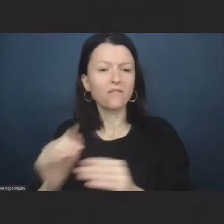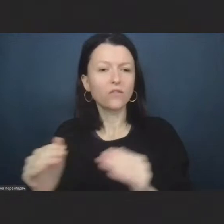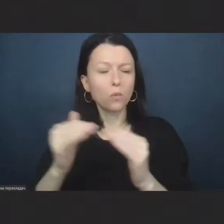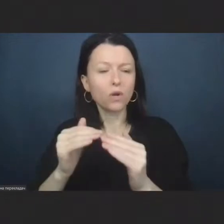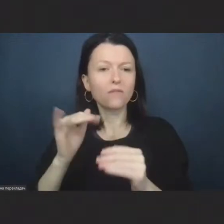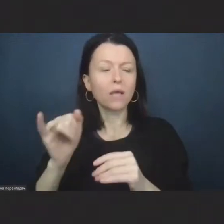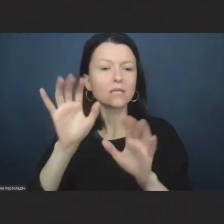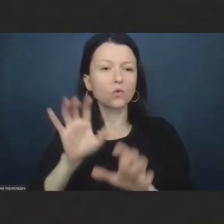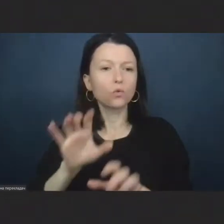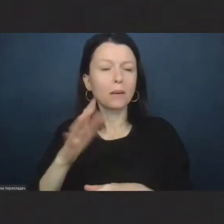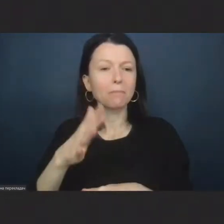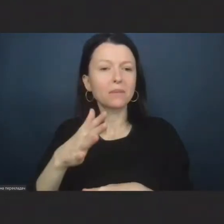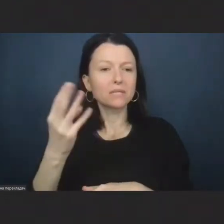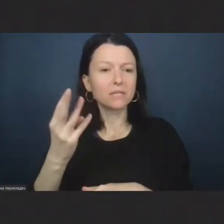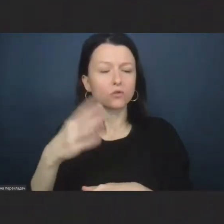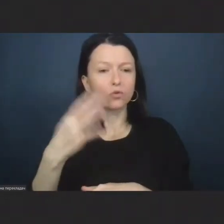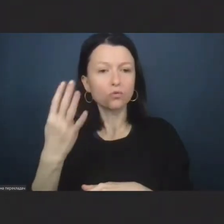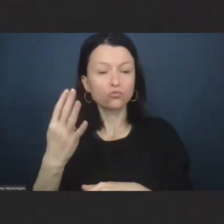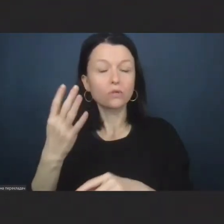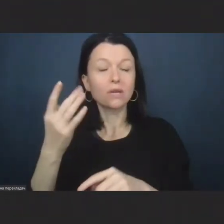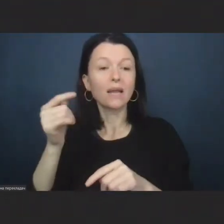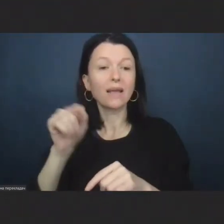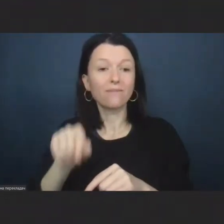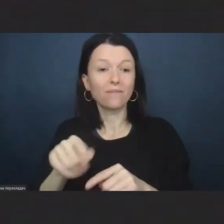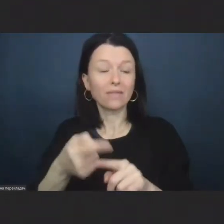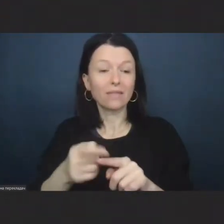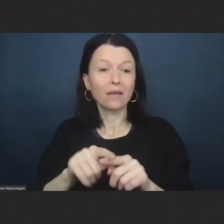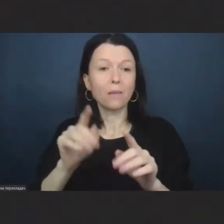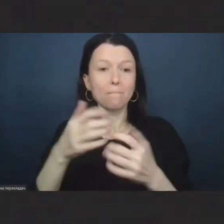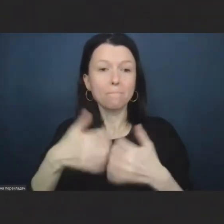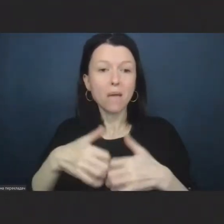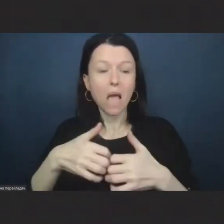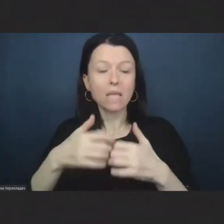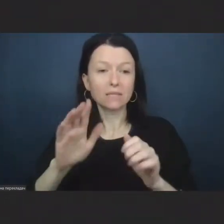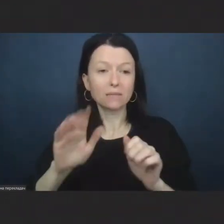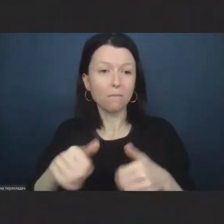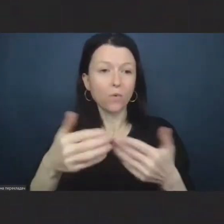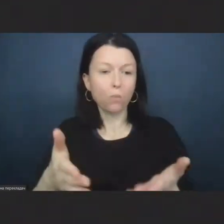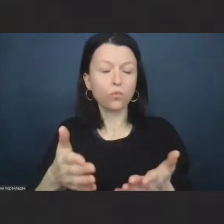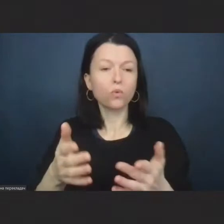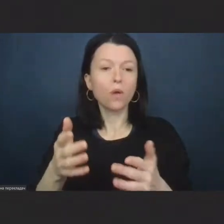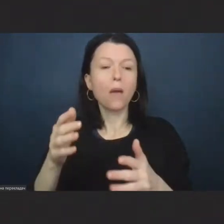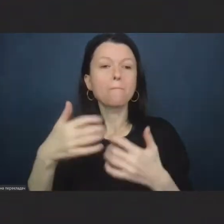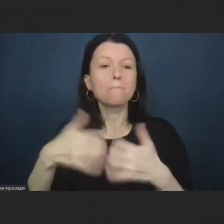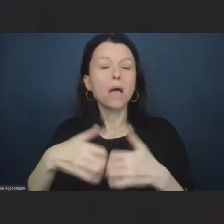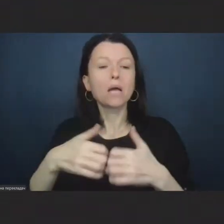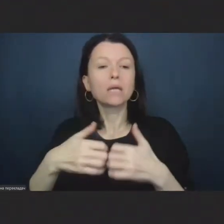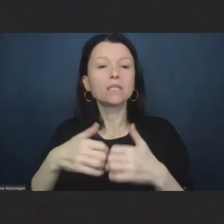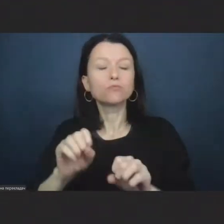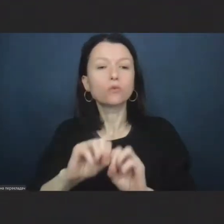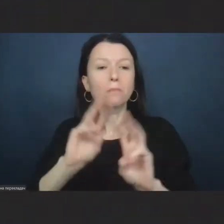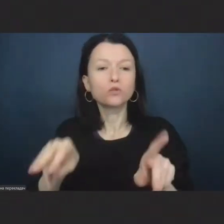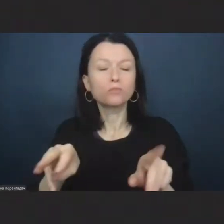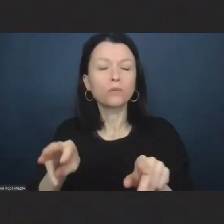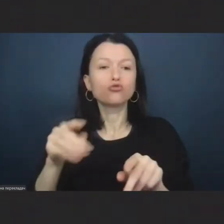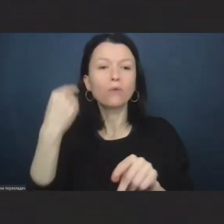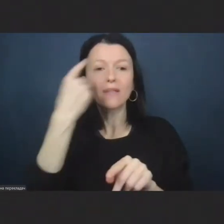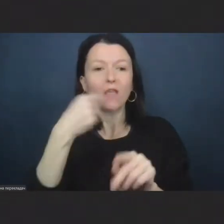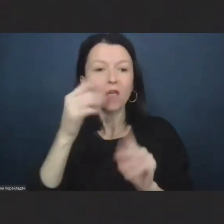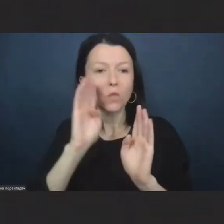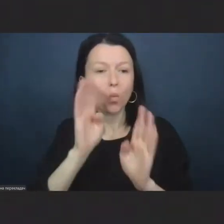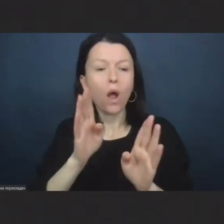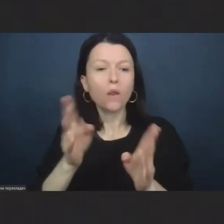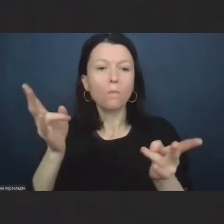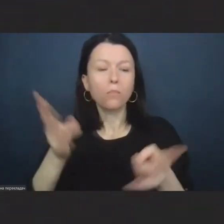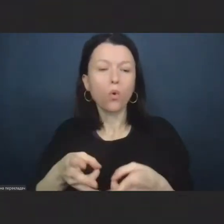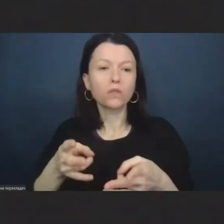law 5344D does provide for such mechanisms, mechanisms for securing